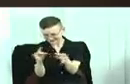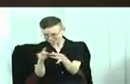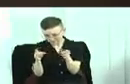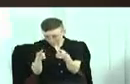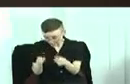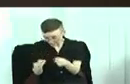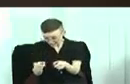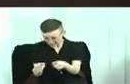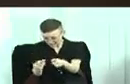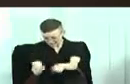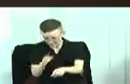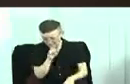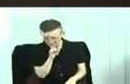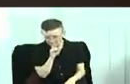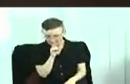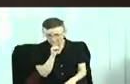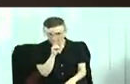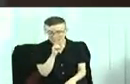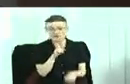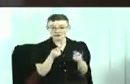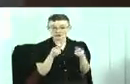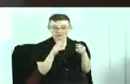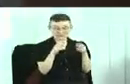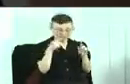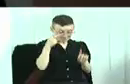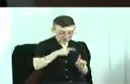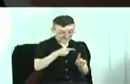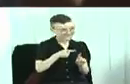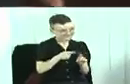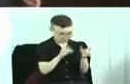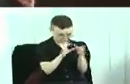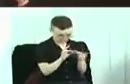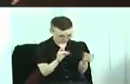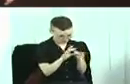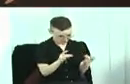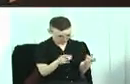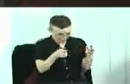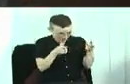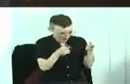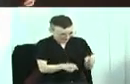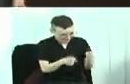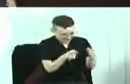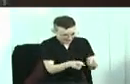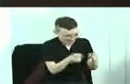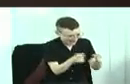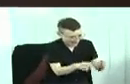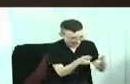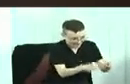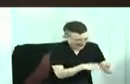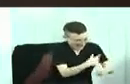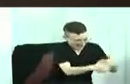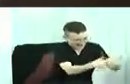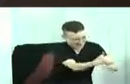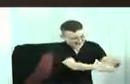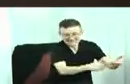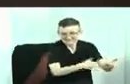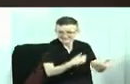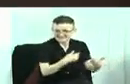It is what we make of this story that matters. So, you